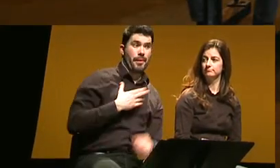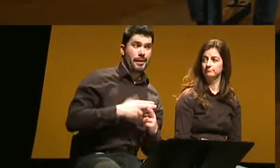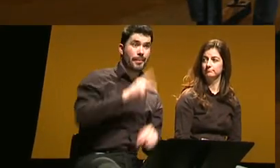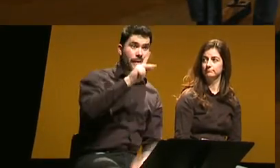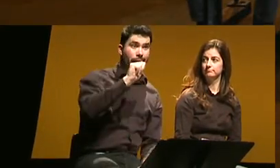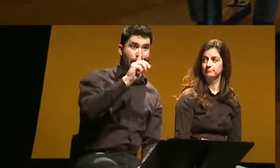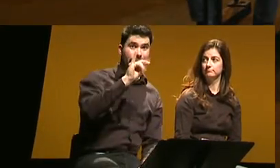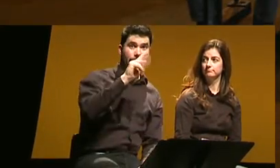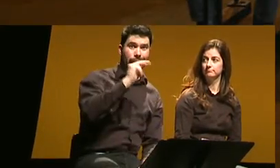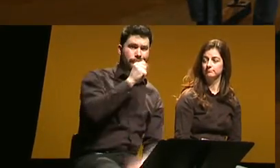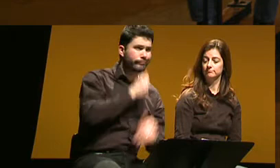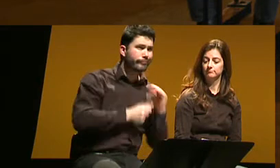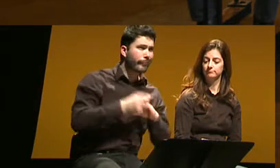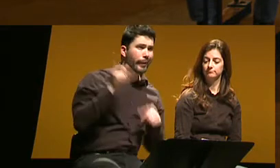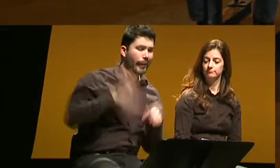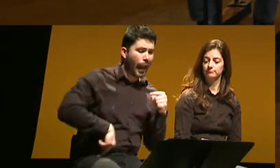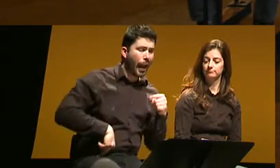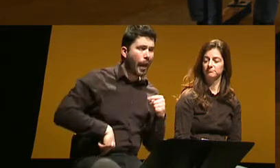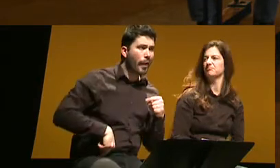you can hide even if you want to.